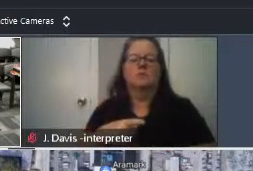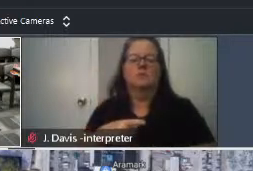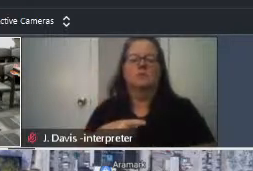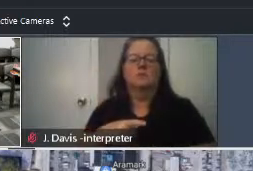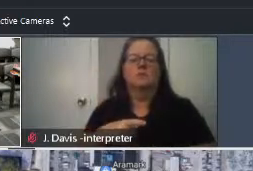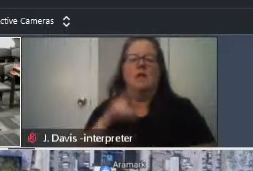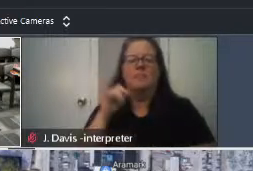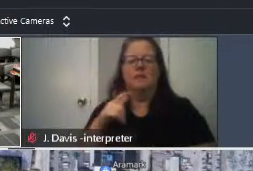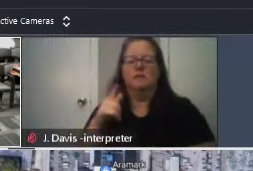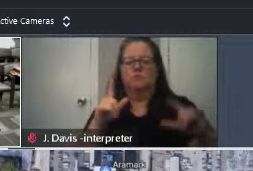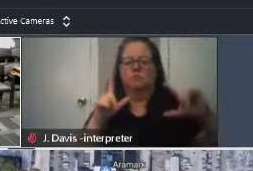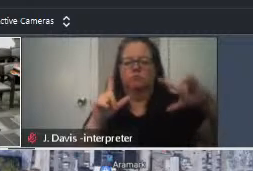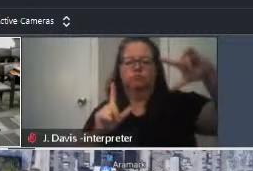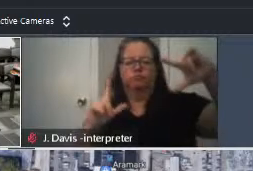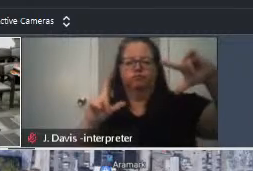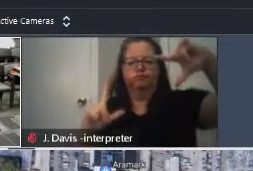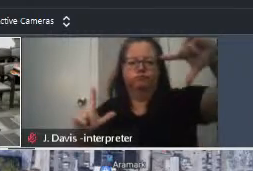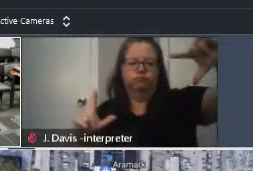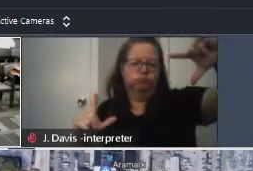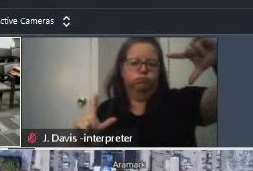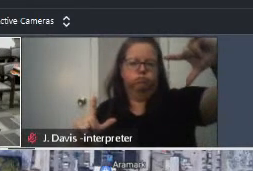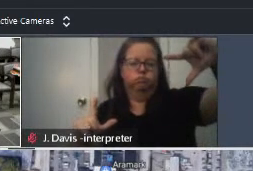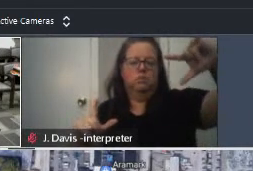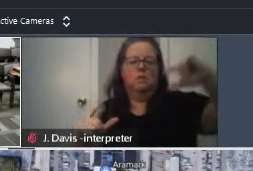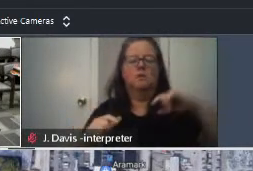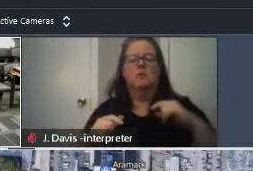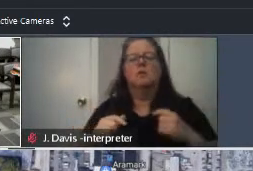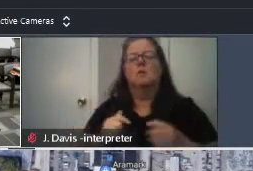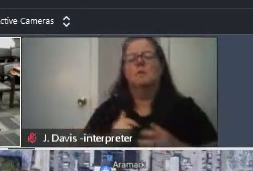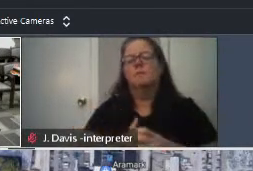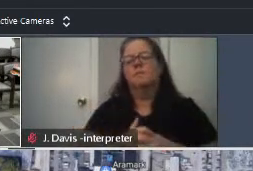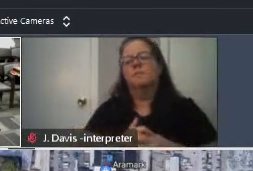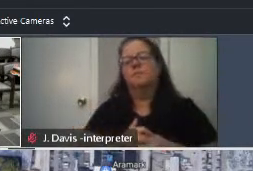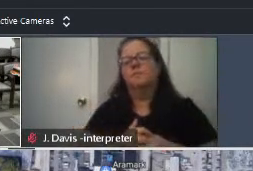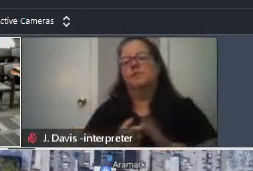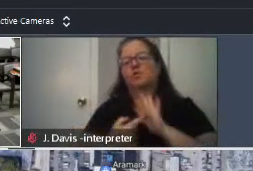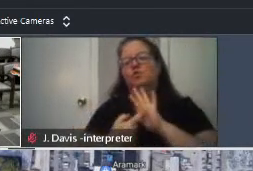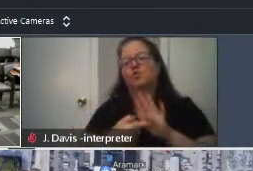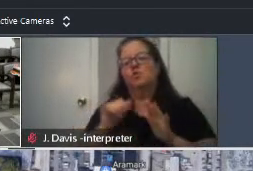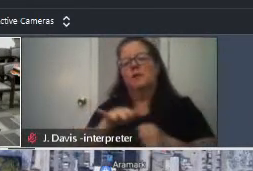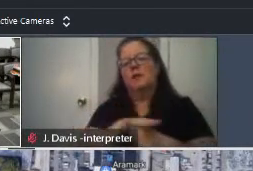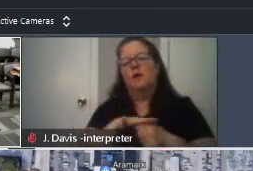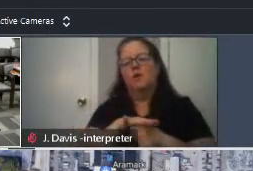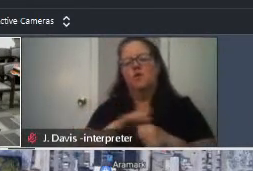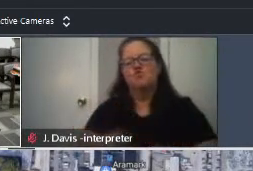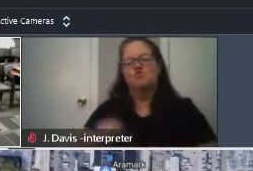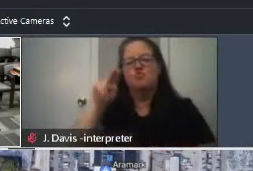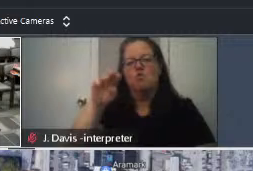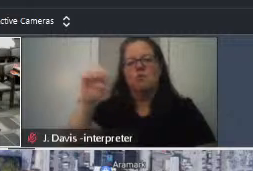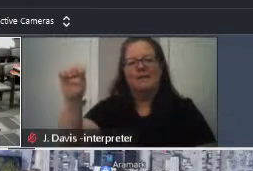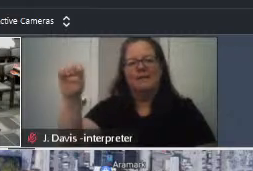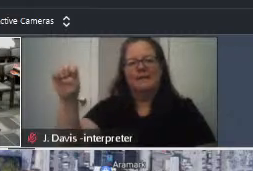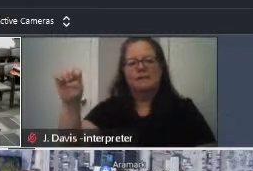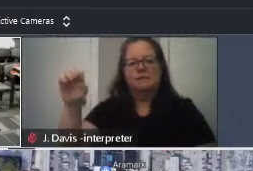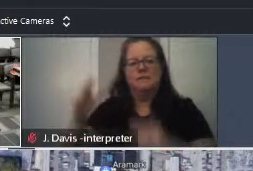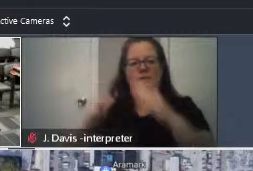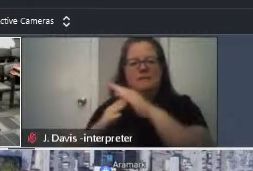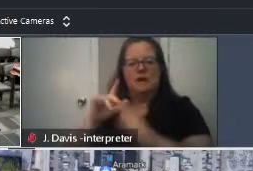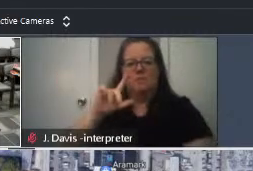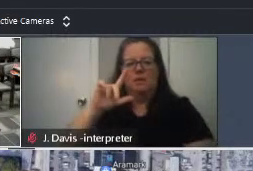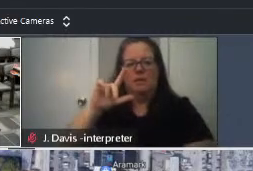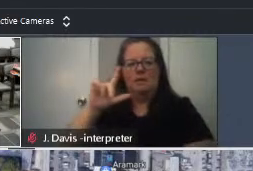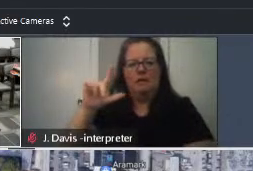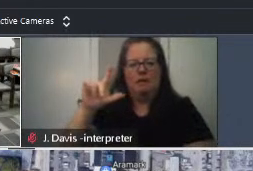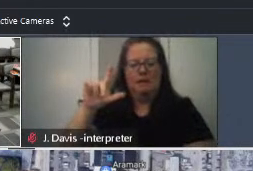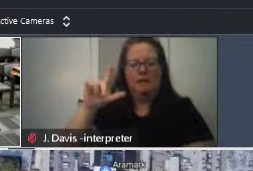this scale-oriented meet the best to this location. At the northeast or the top left,